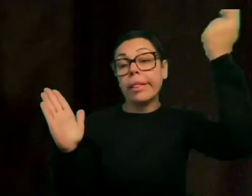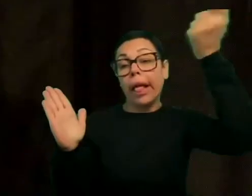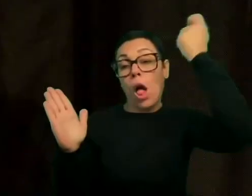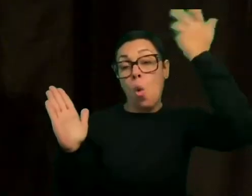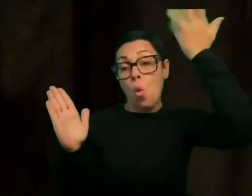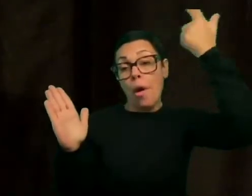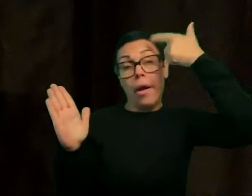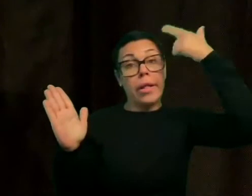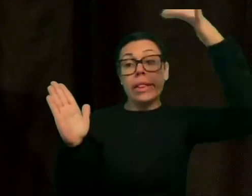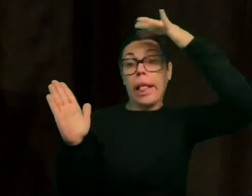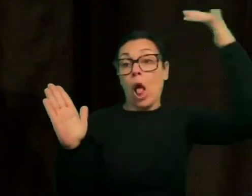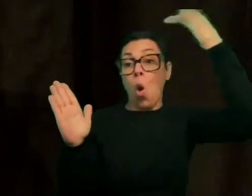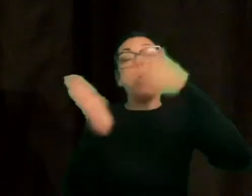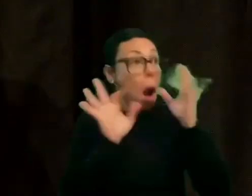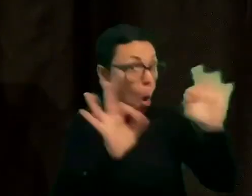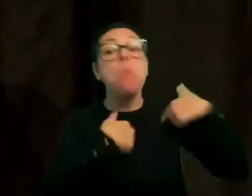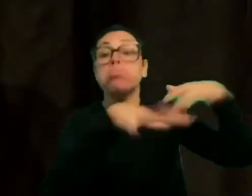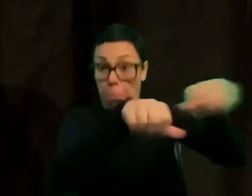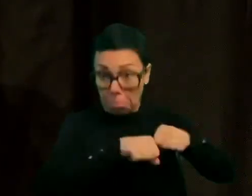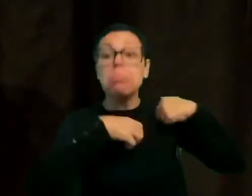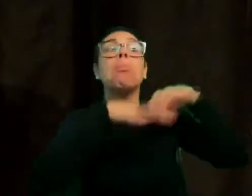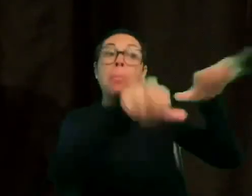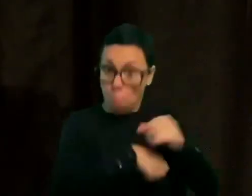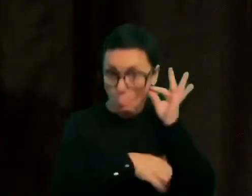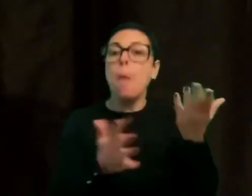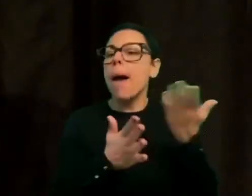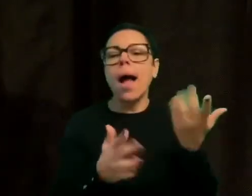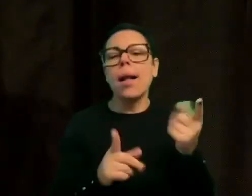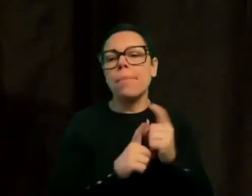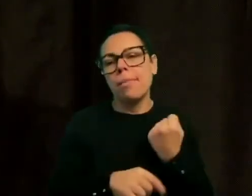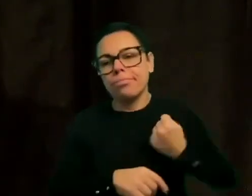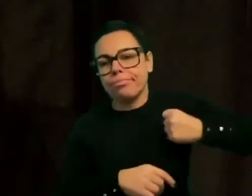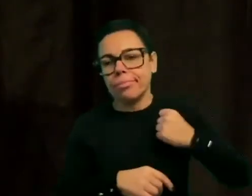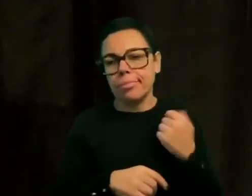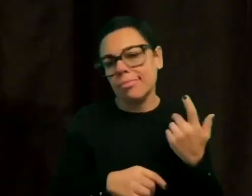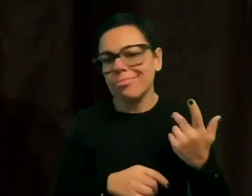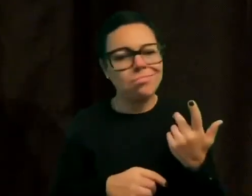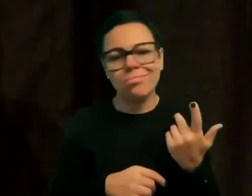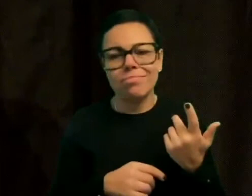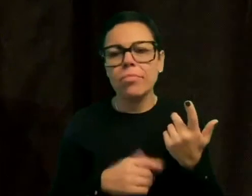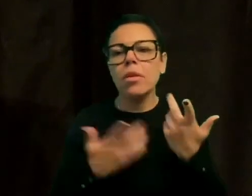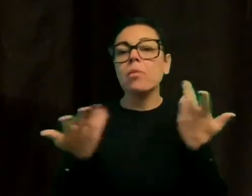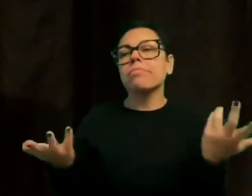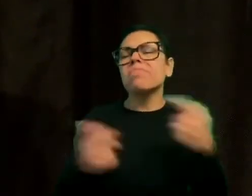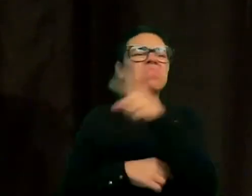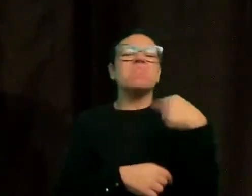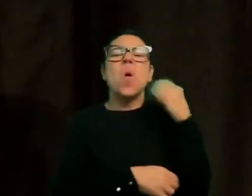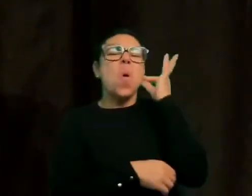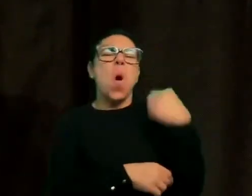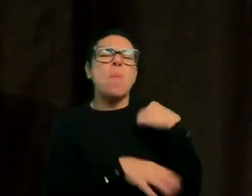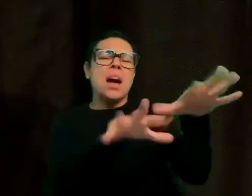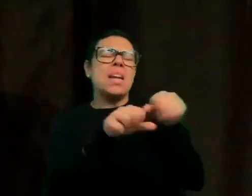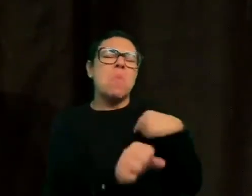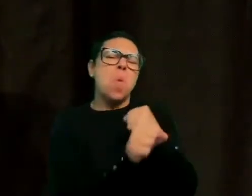do it with a favorable political climate and others just won't do it, or smaller municipalities just simply won't do it. Or they will just do it